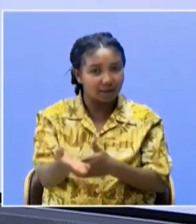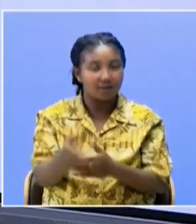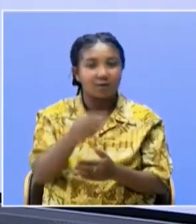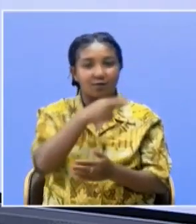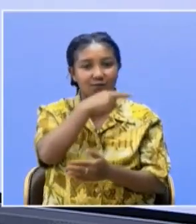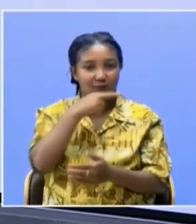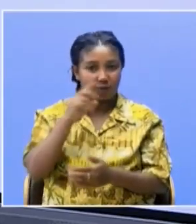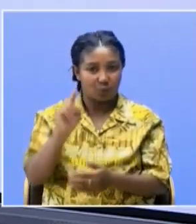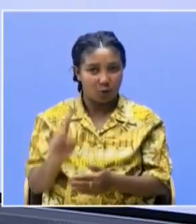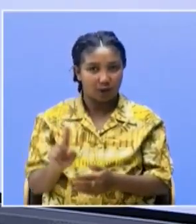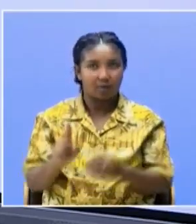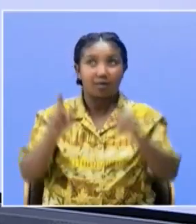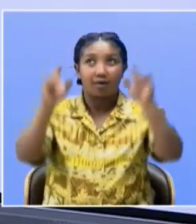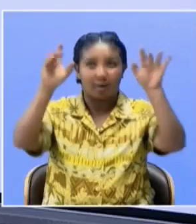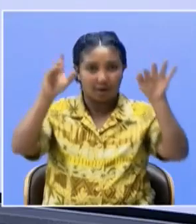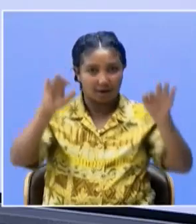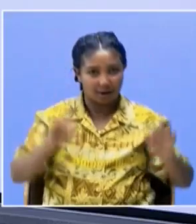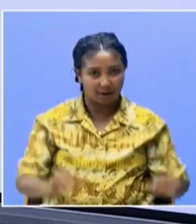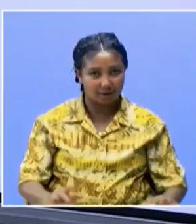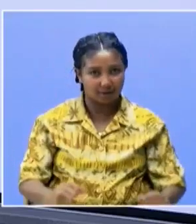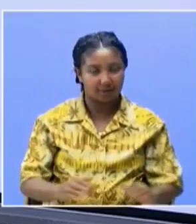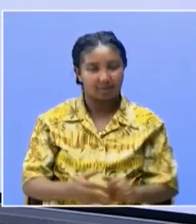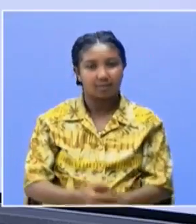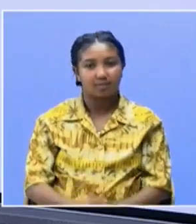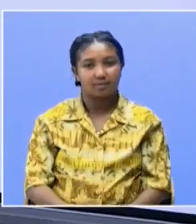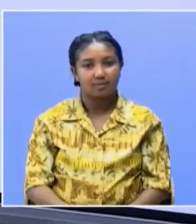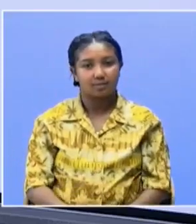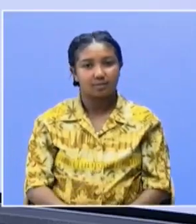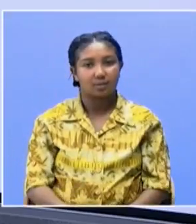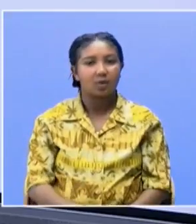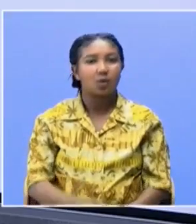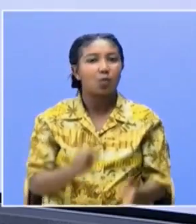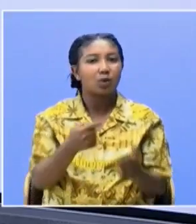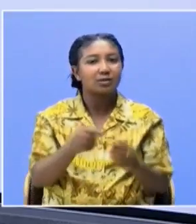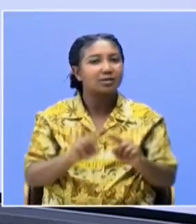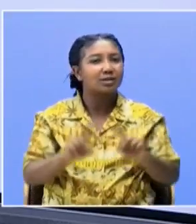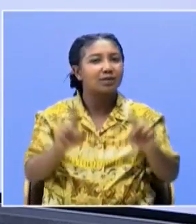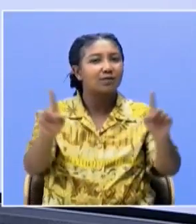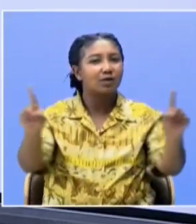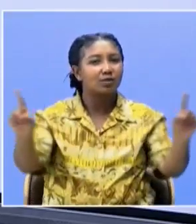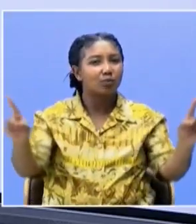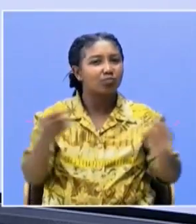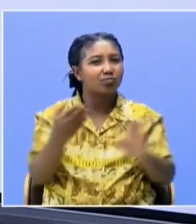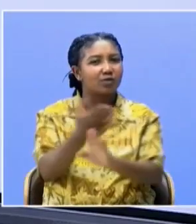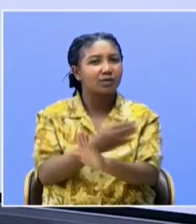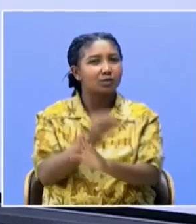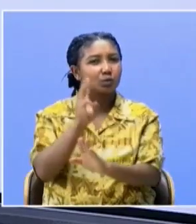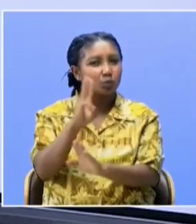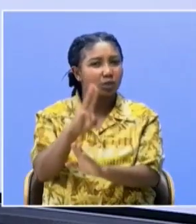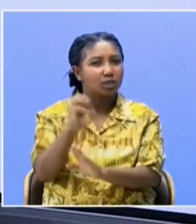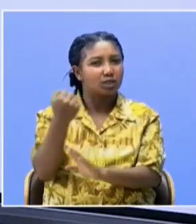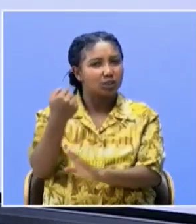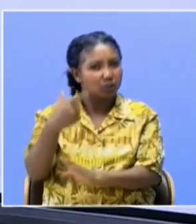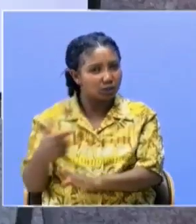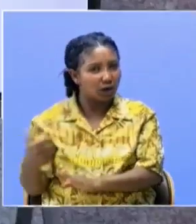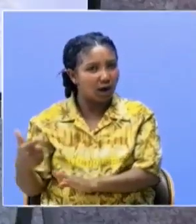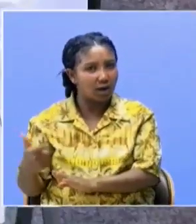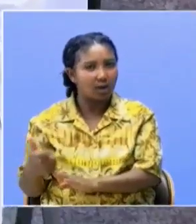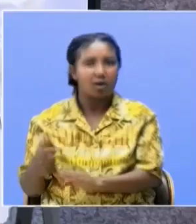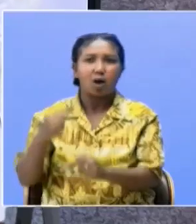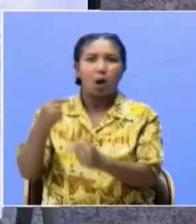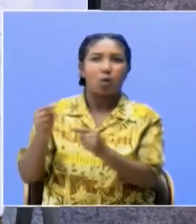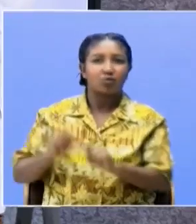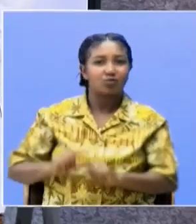1, rain. It is going to rain. What is the difference from the previous ones when we use will and